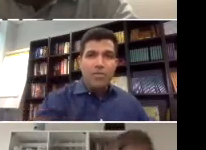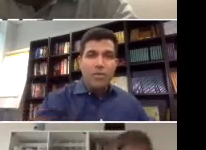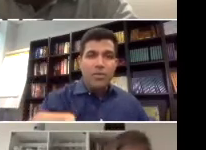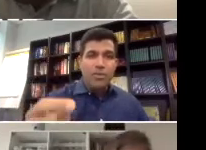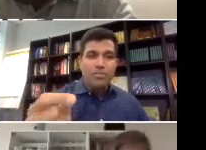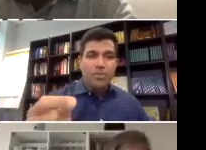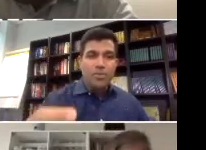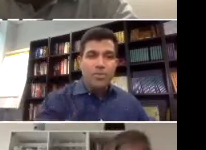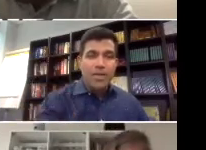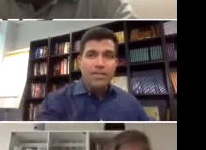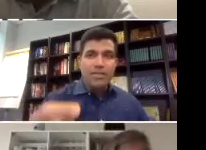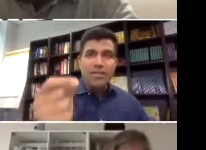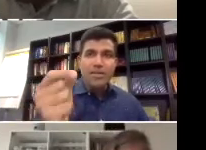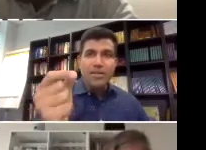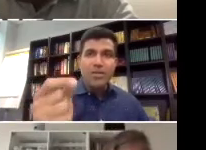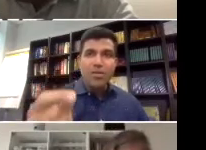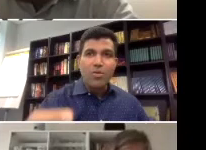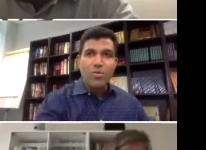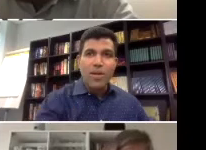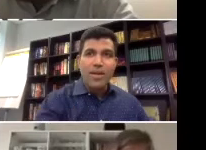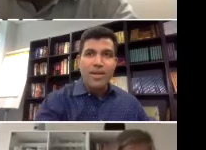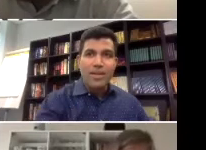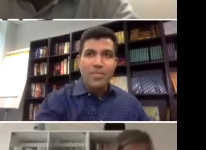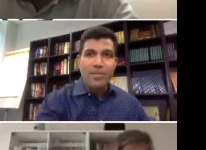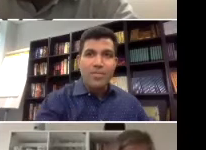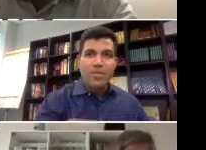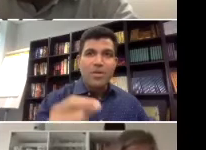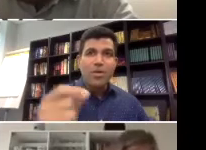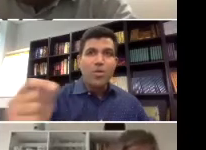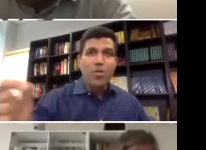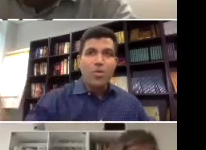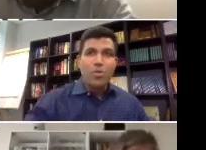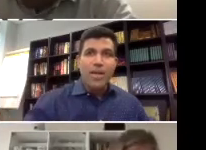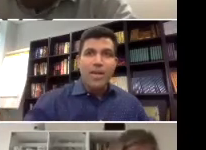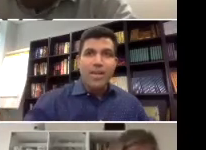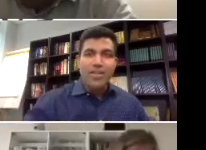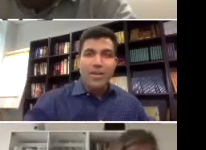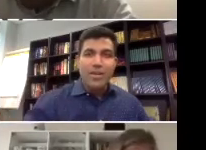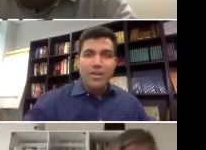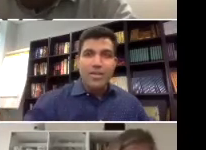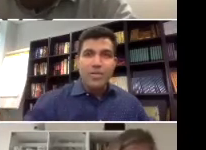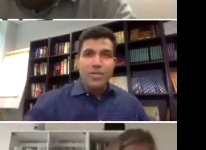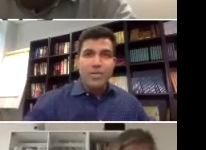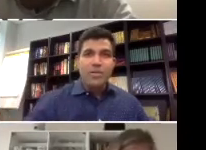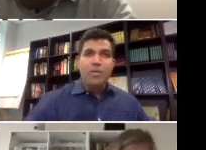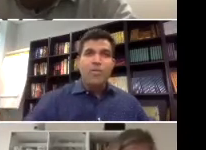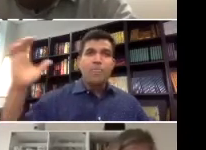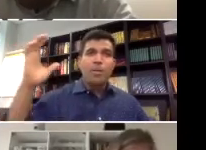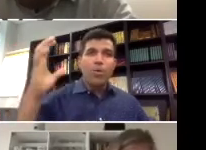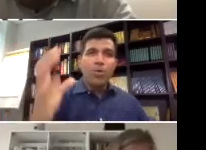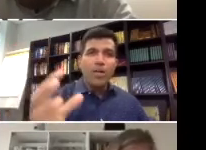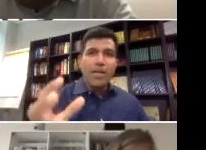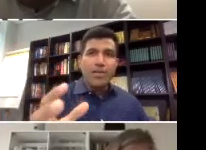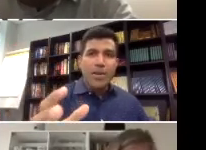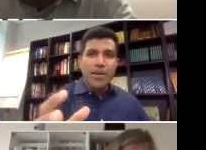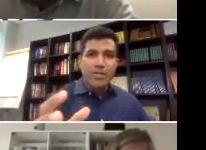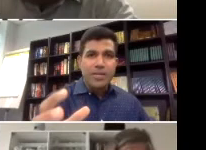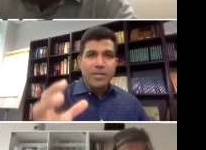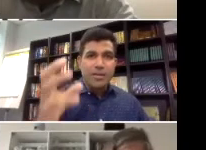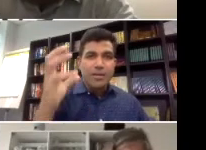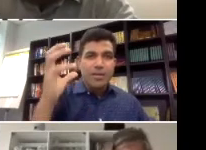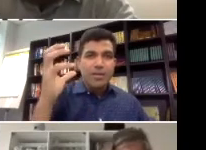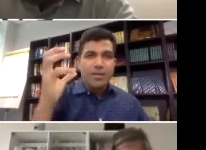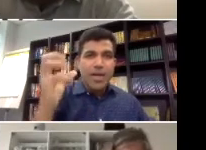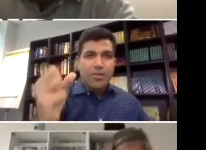of rulership to Satan or to any demons or to any other creature. The only